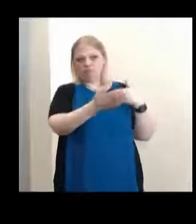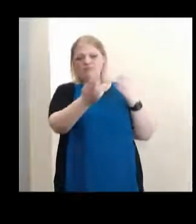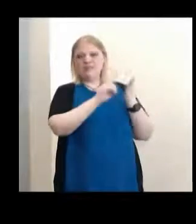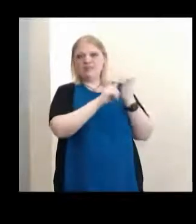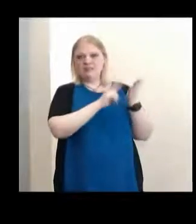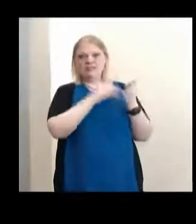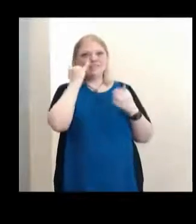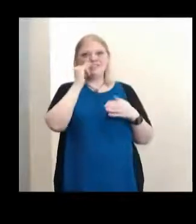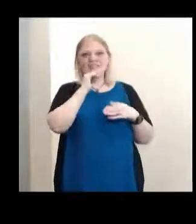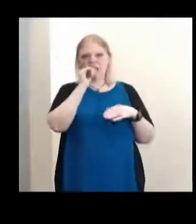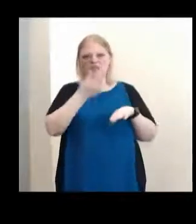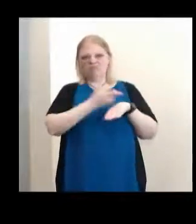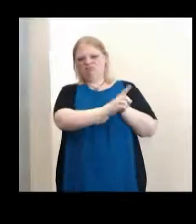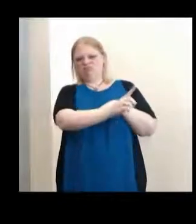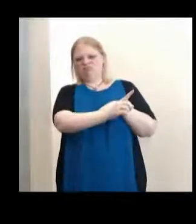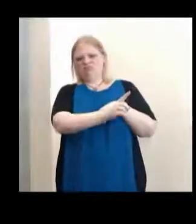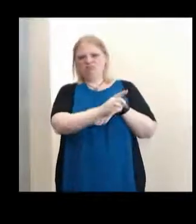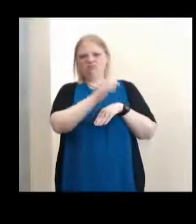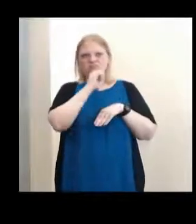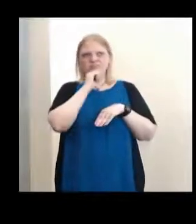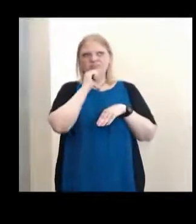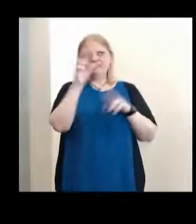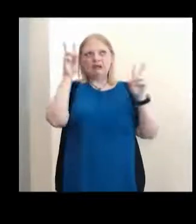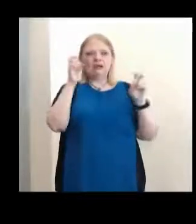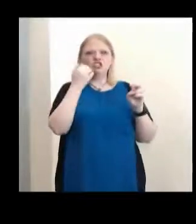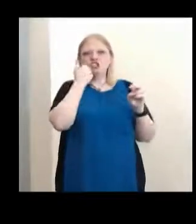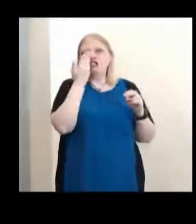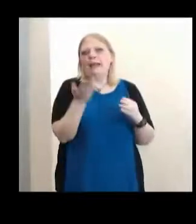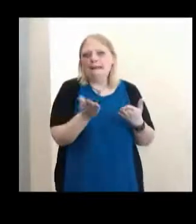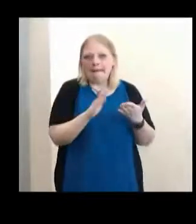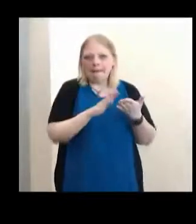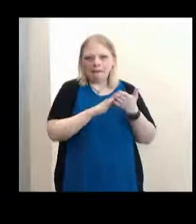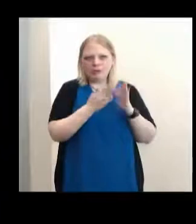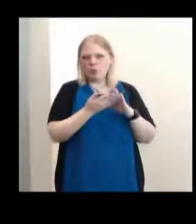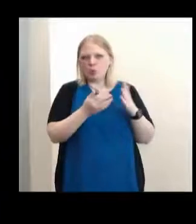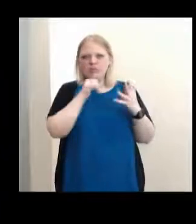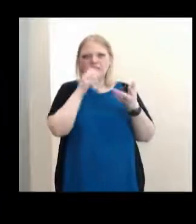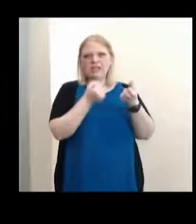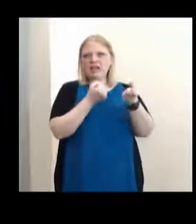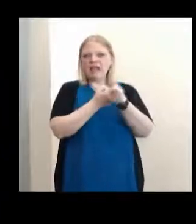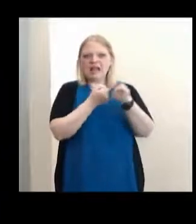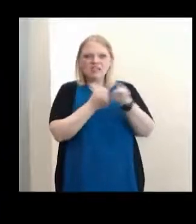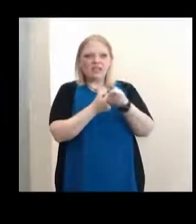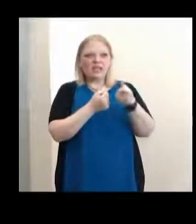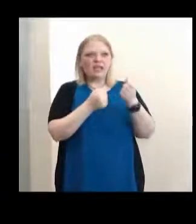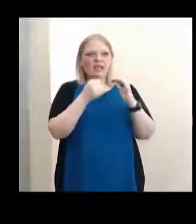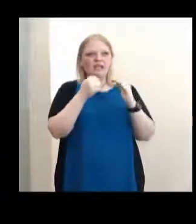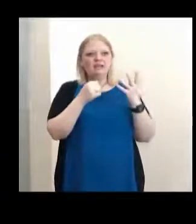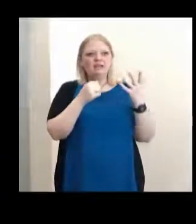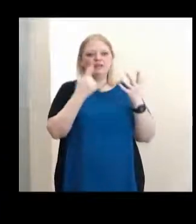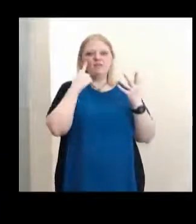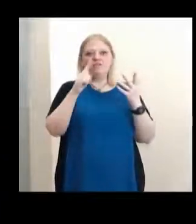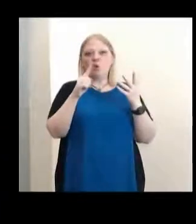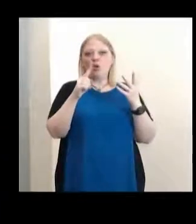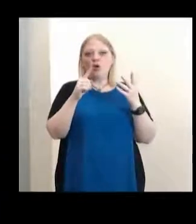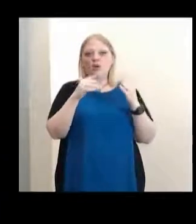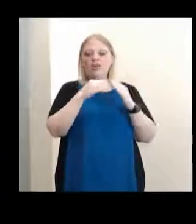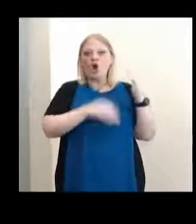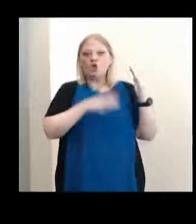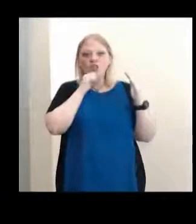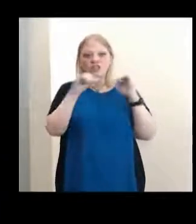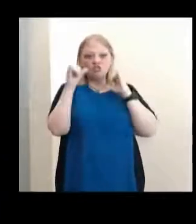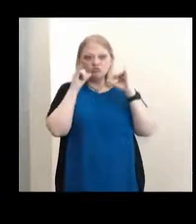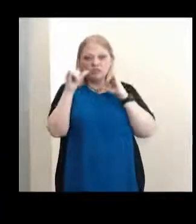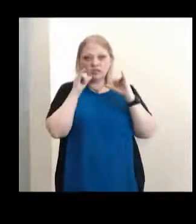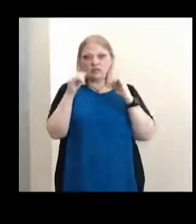not offensive, does not bring shame, so to speak, to the community, does not advocate underage drinking. I've had conversations with the